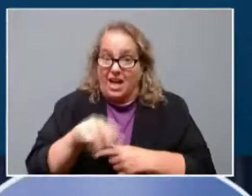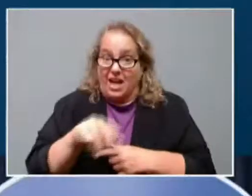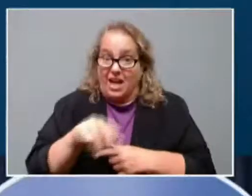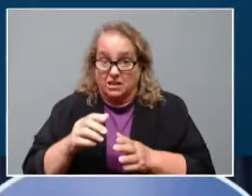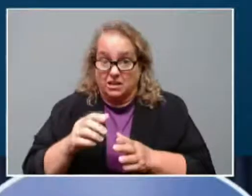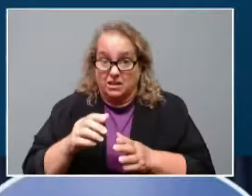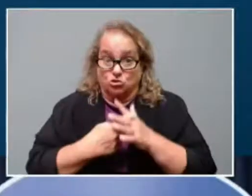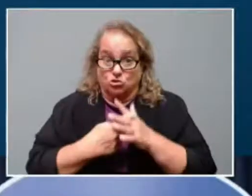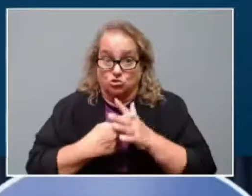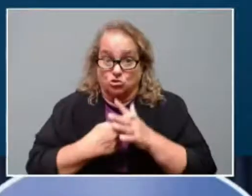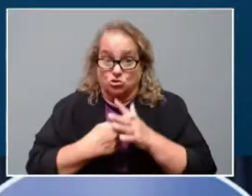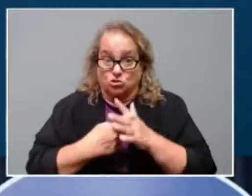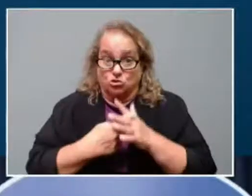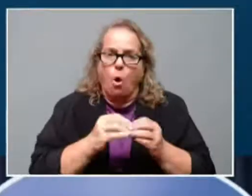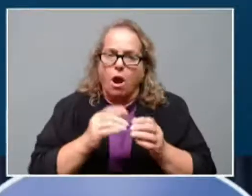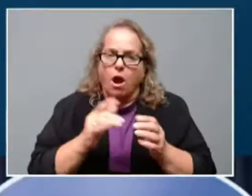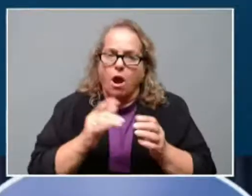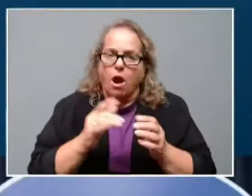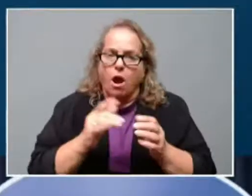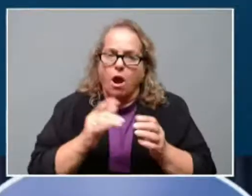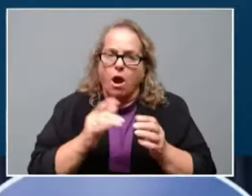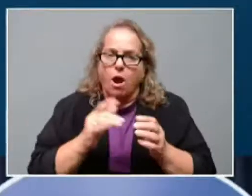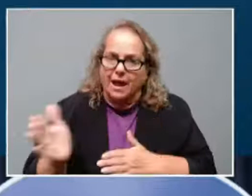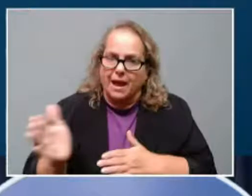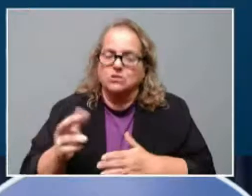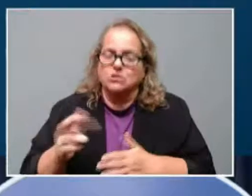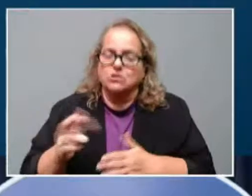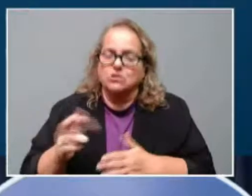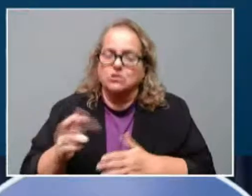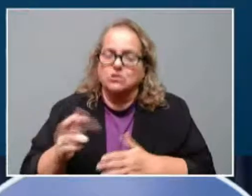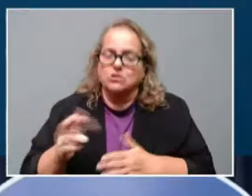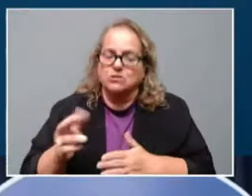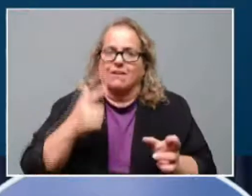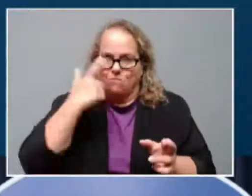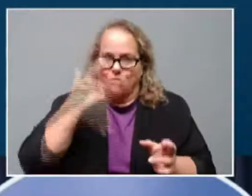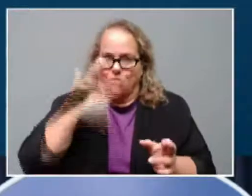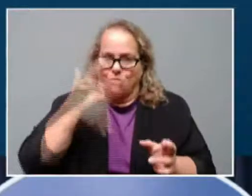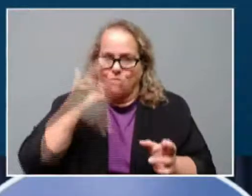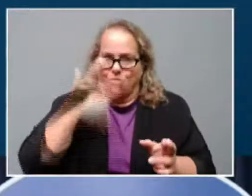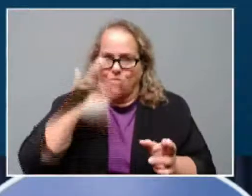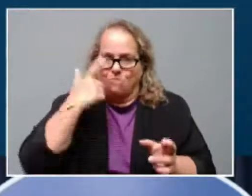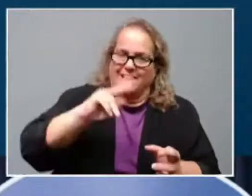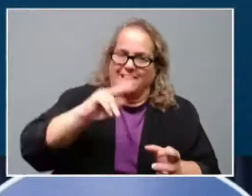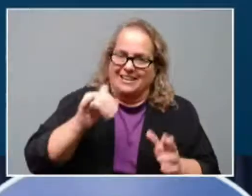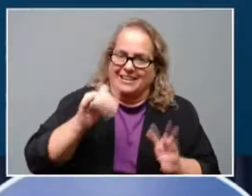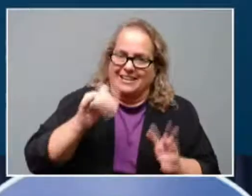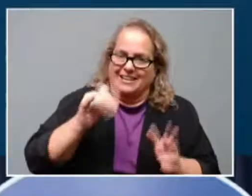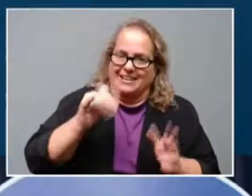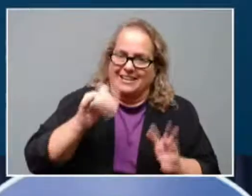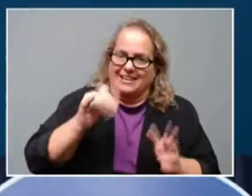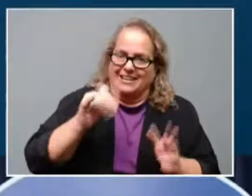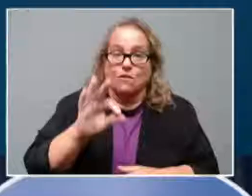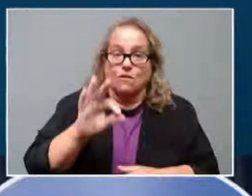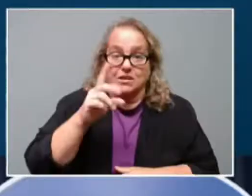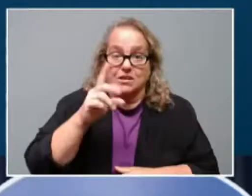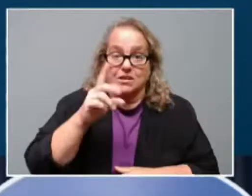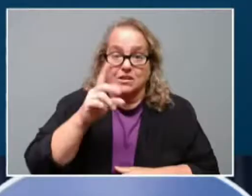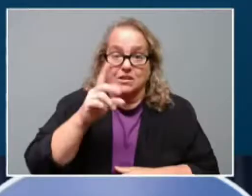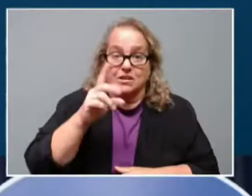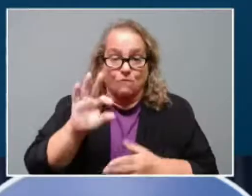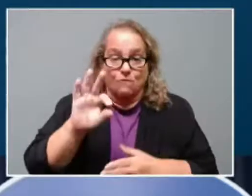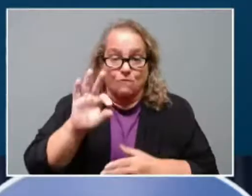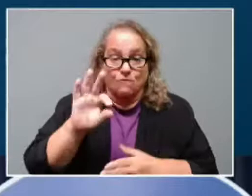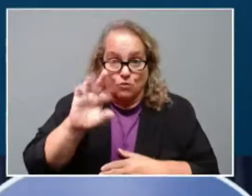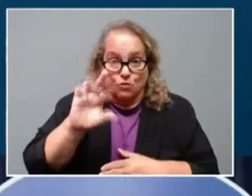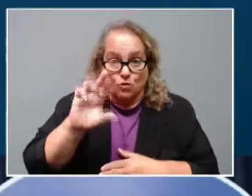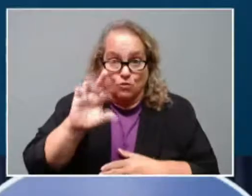Kentuckians that were on the federal exchange. And as Secretary Friedlander will tell you here in a minute, with just a little bit of searching on the site,